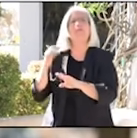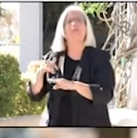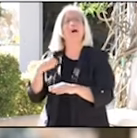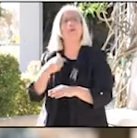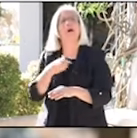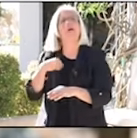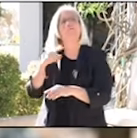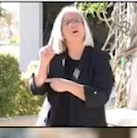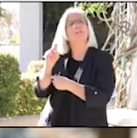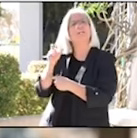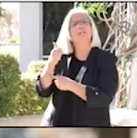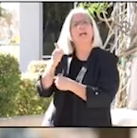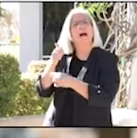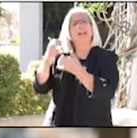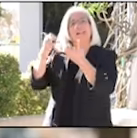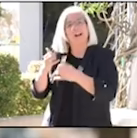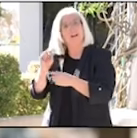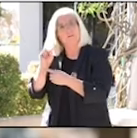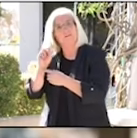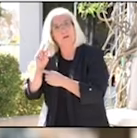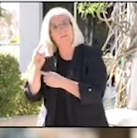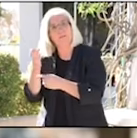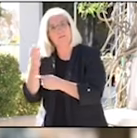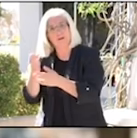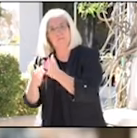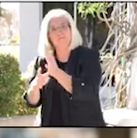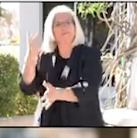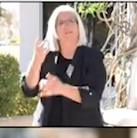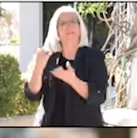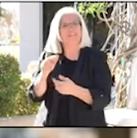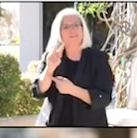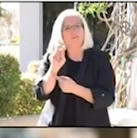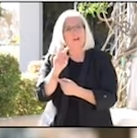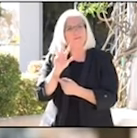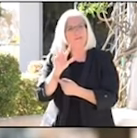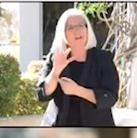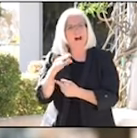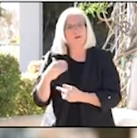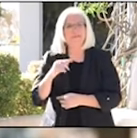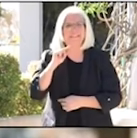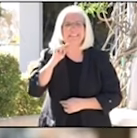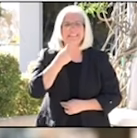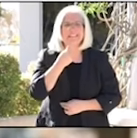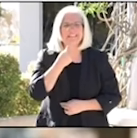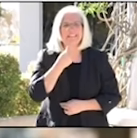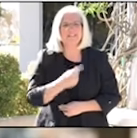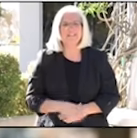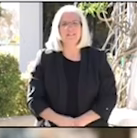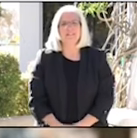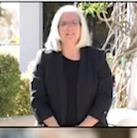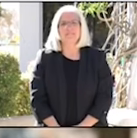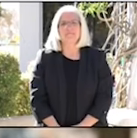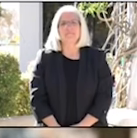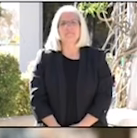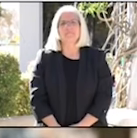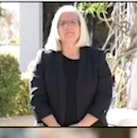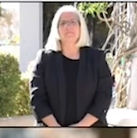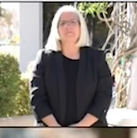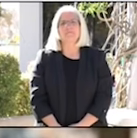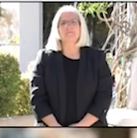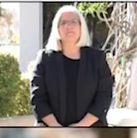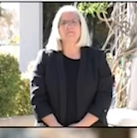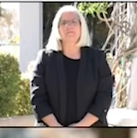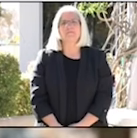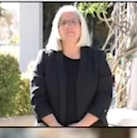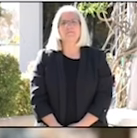we now have 239. And most concerning, many of our